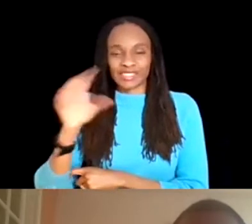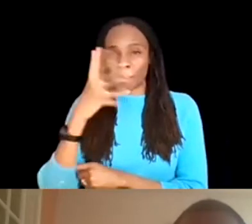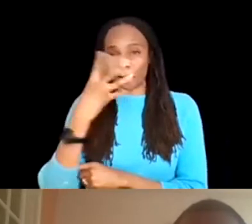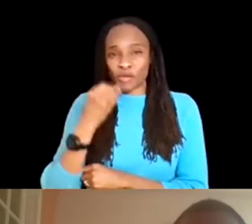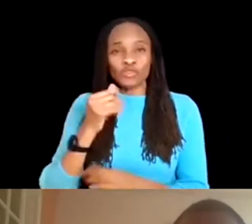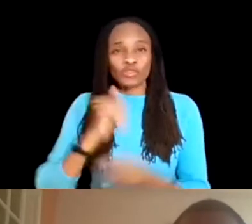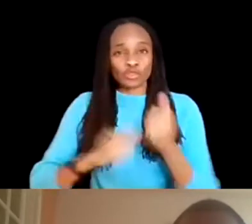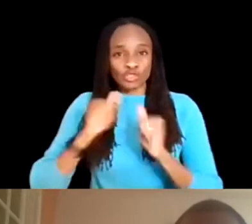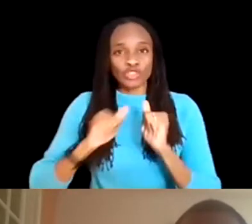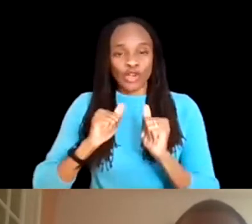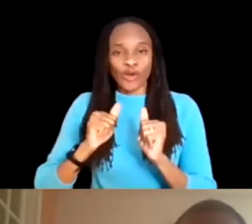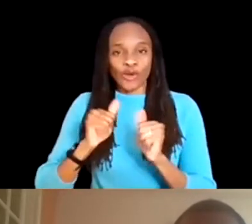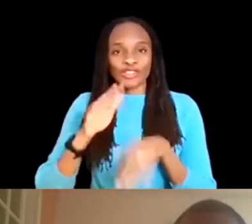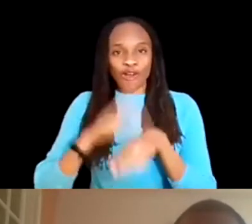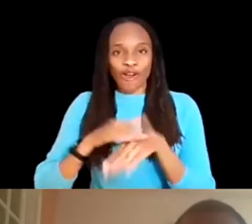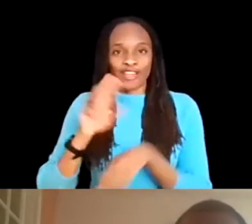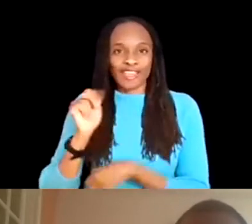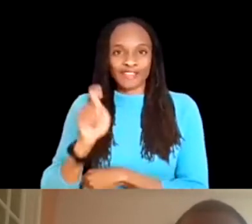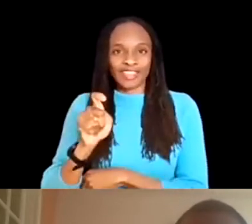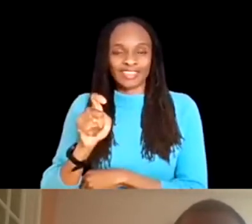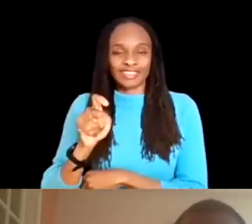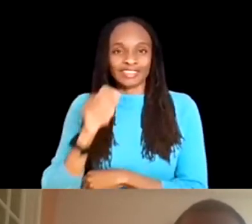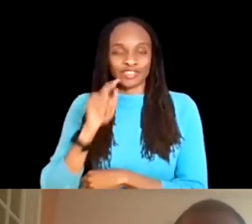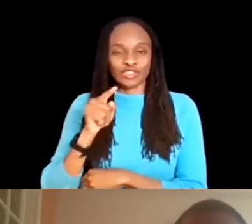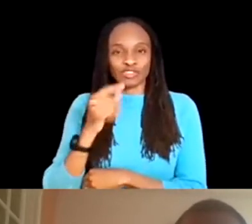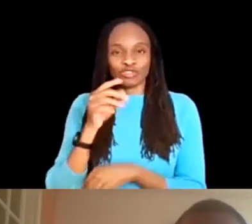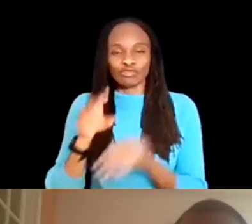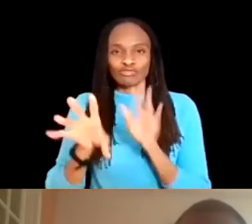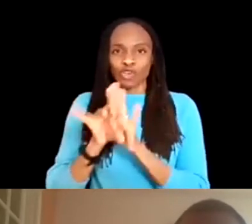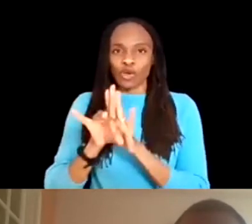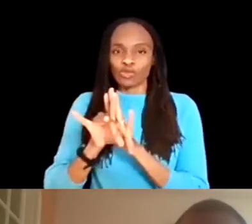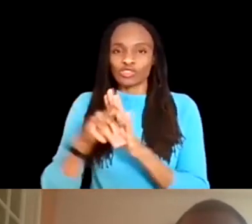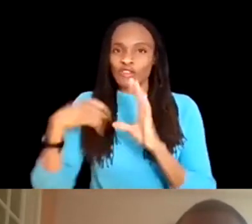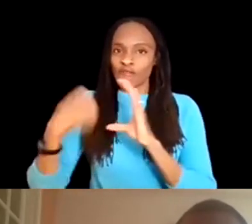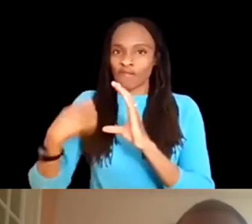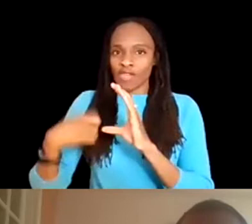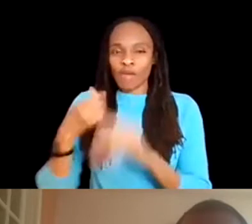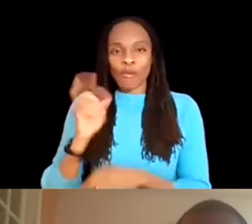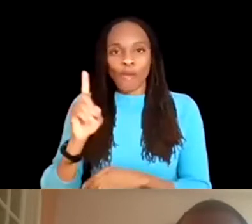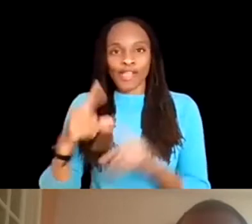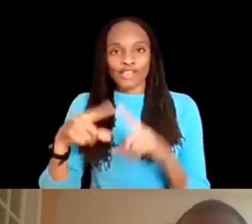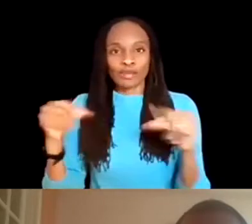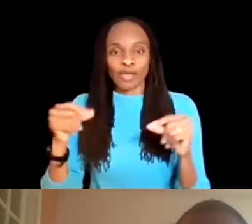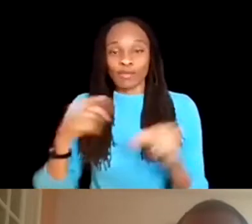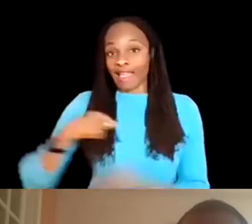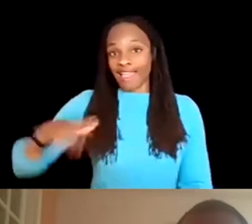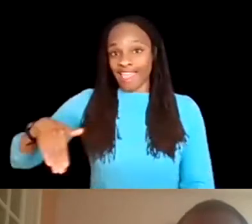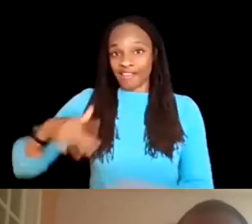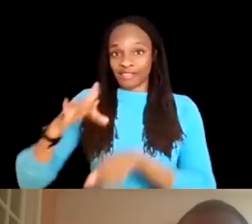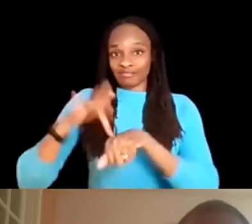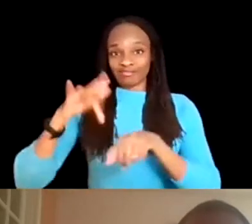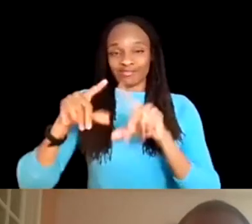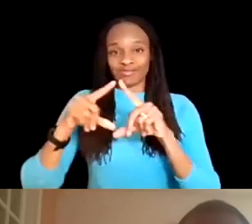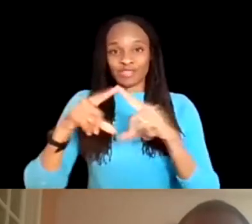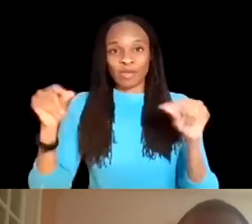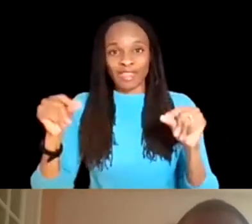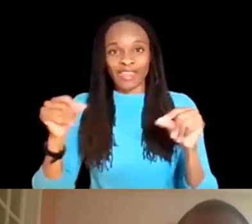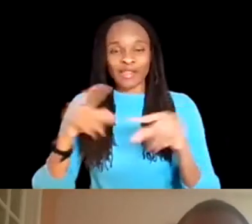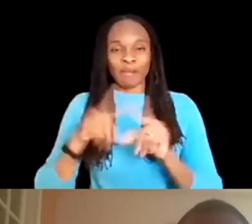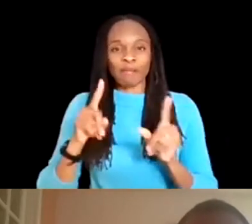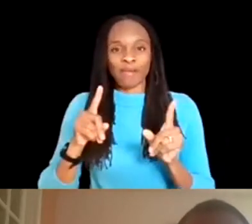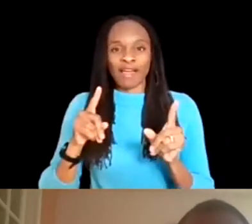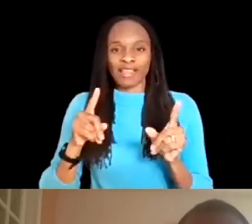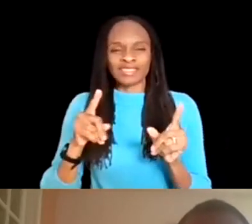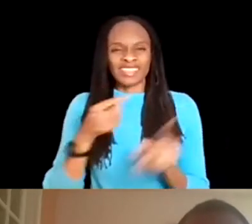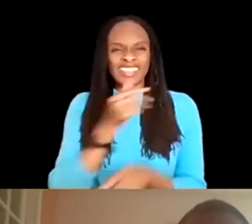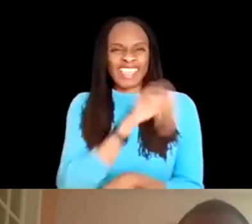Chose to make it in Japan. And I'm wondering about that, as someone who hasn't been to Japan myself, the sort of attitudinal shifts